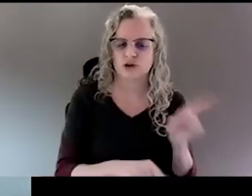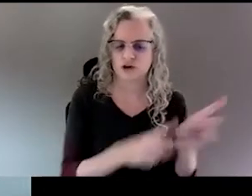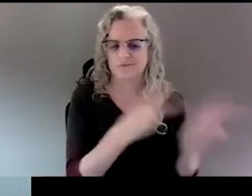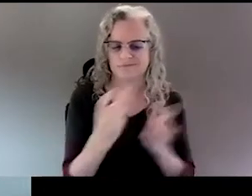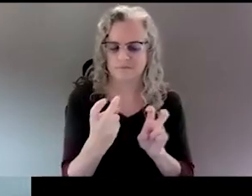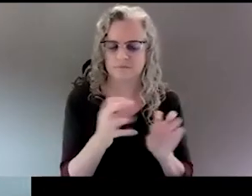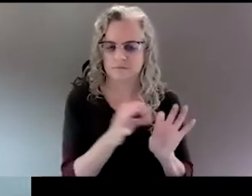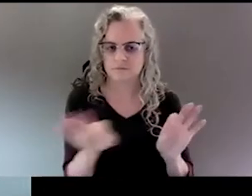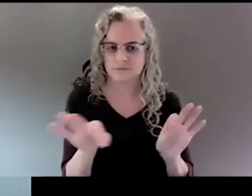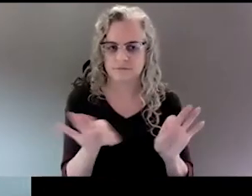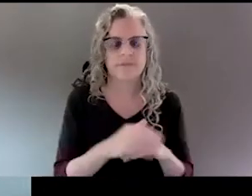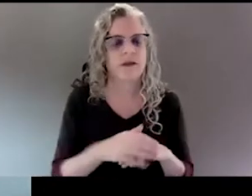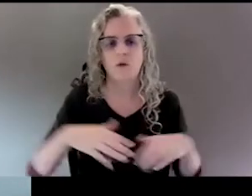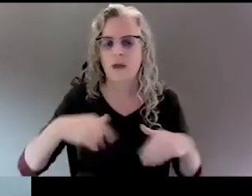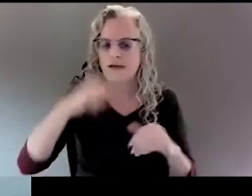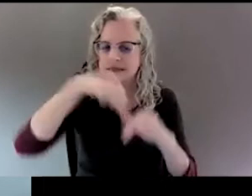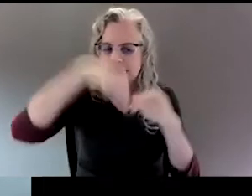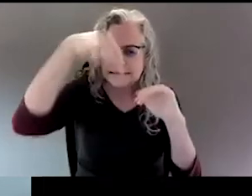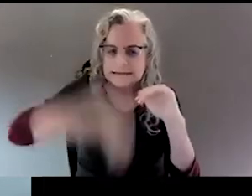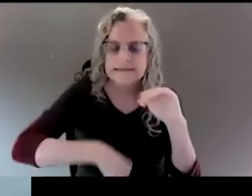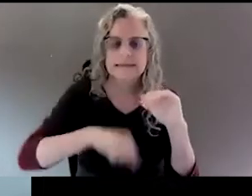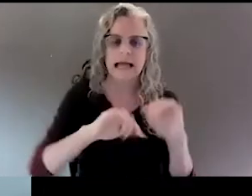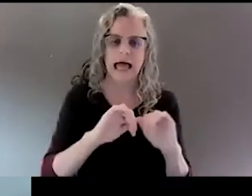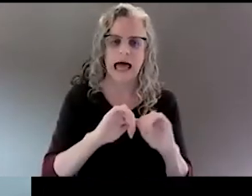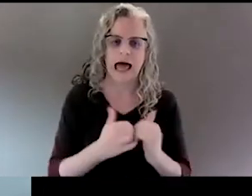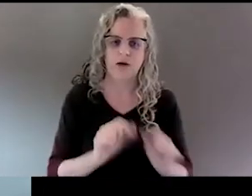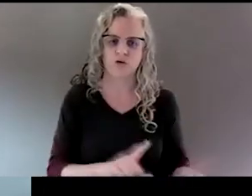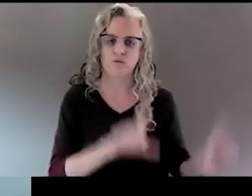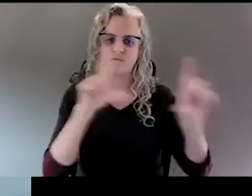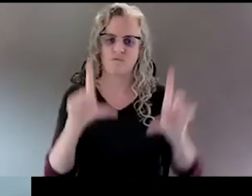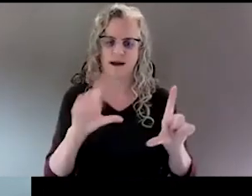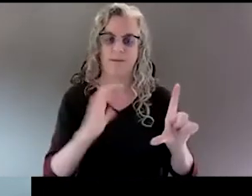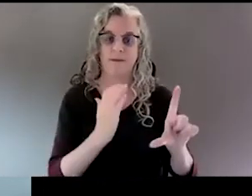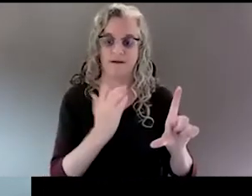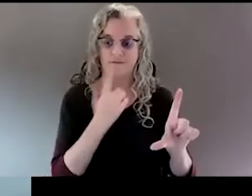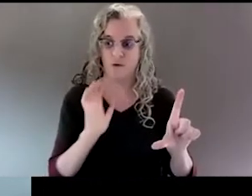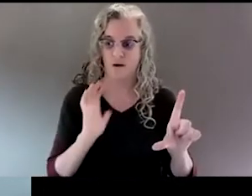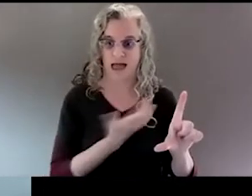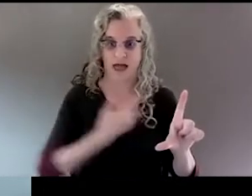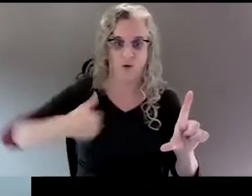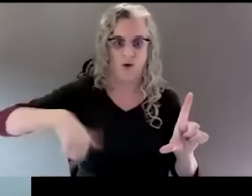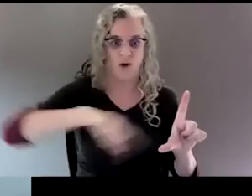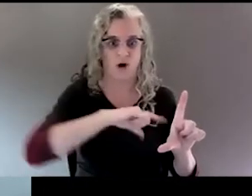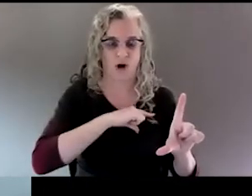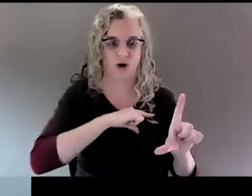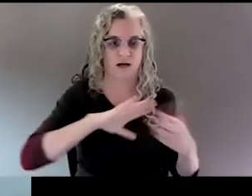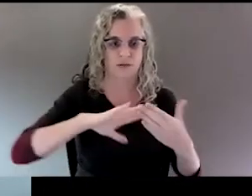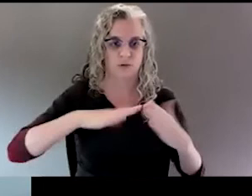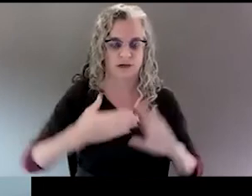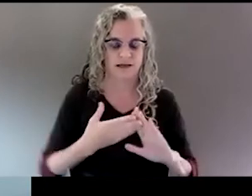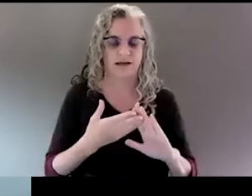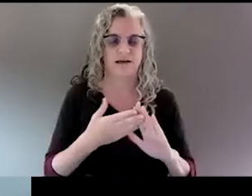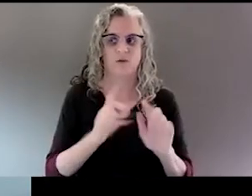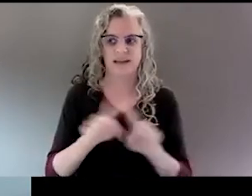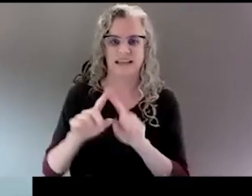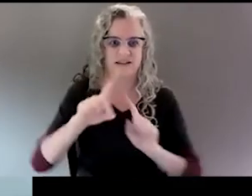at what can we frame for our own networks, looking across disability groups to help guide us in the